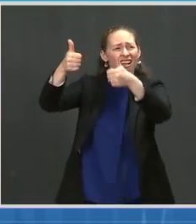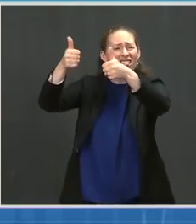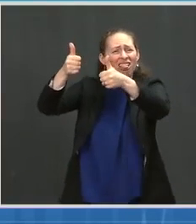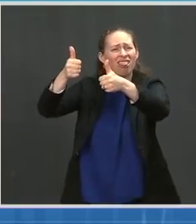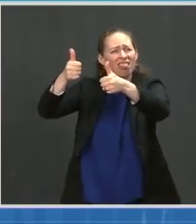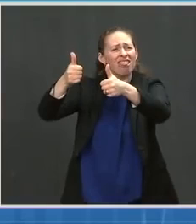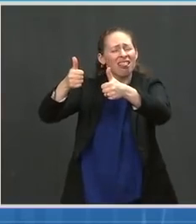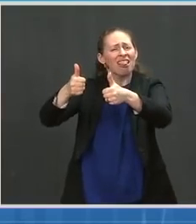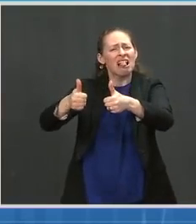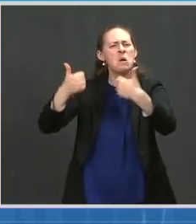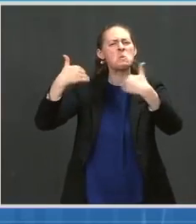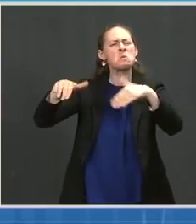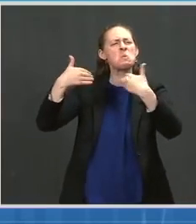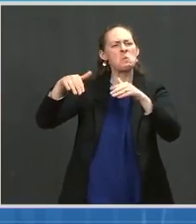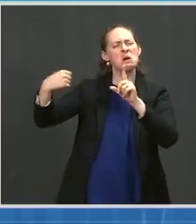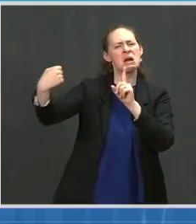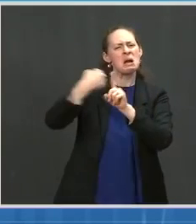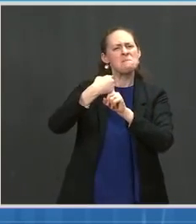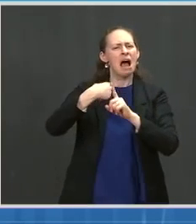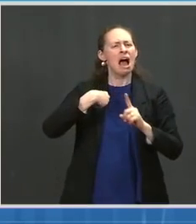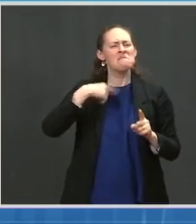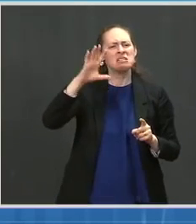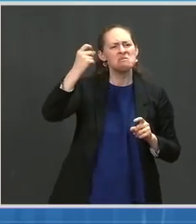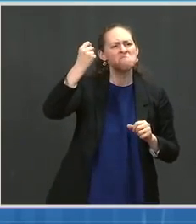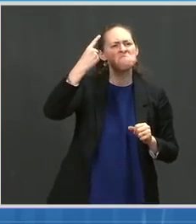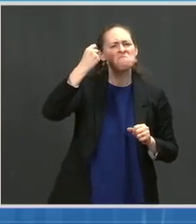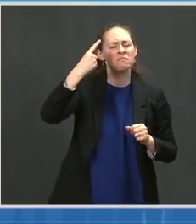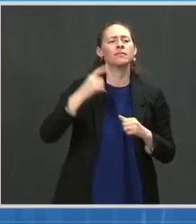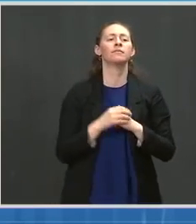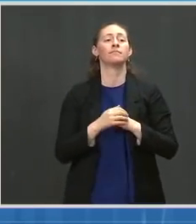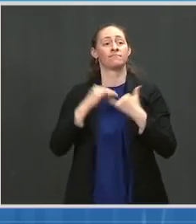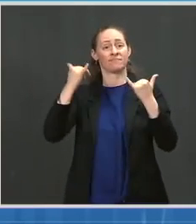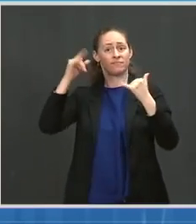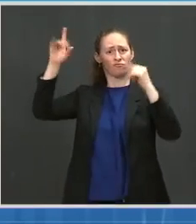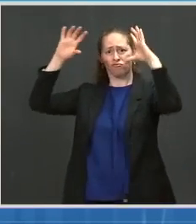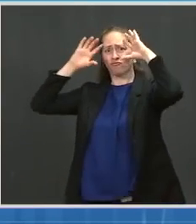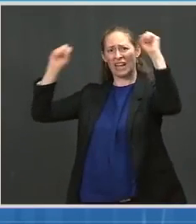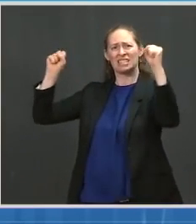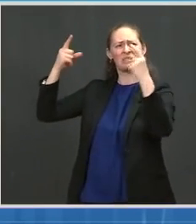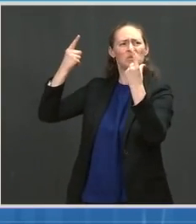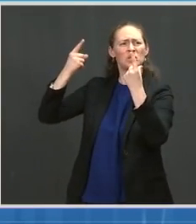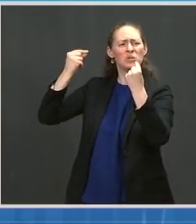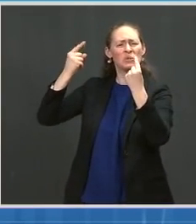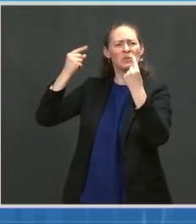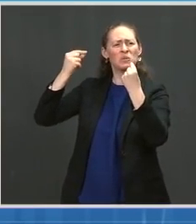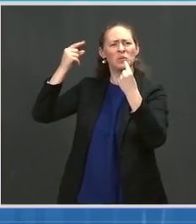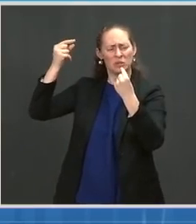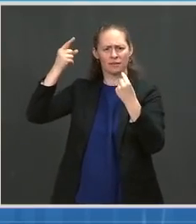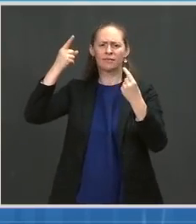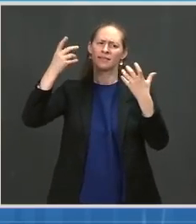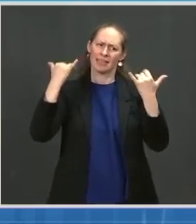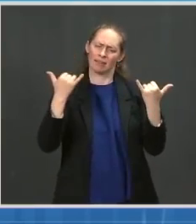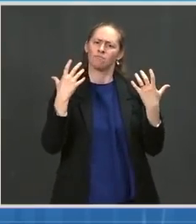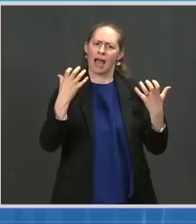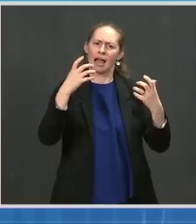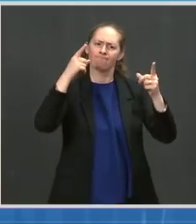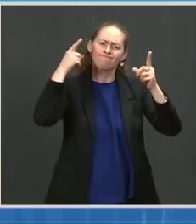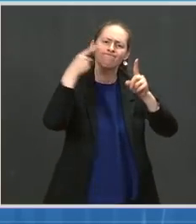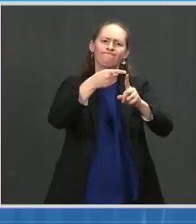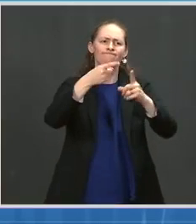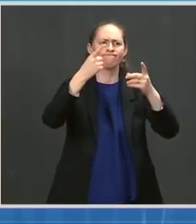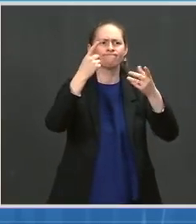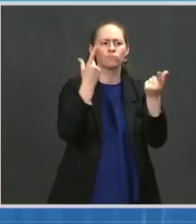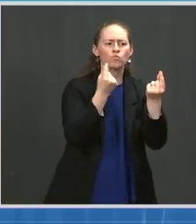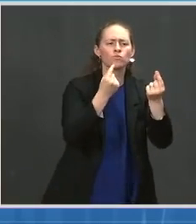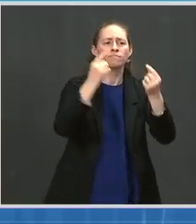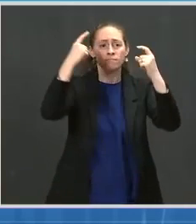nonetheless. And the administration is taking mental health challenges related to the pandemic seriously. It has provided nearly $3 billion